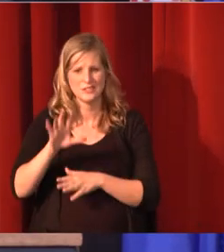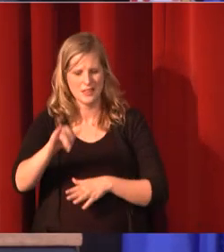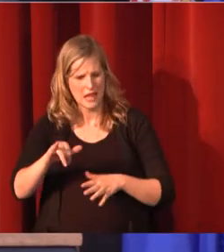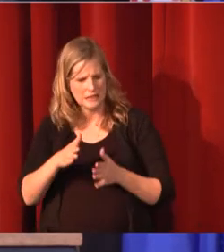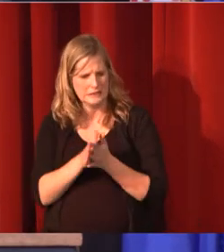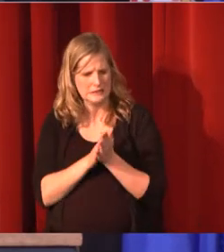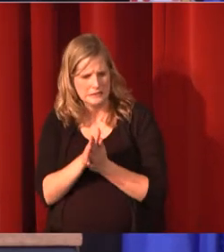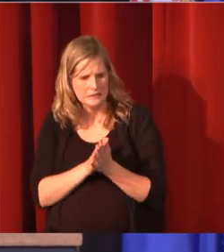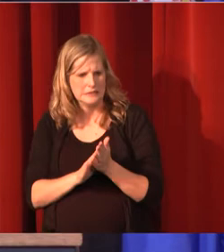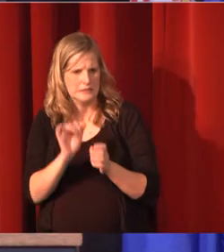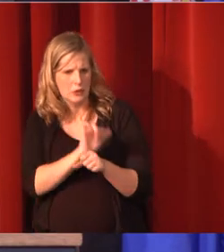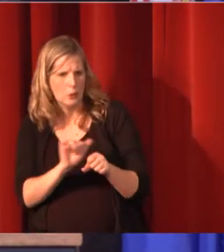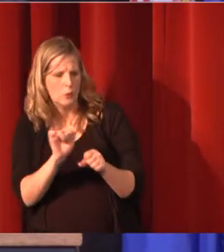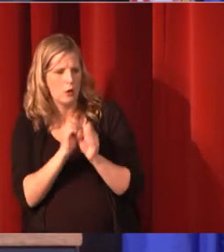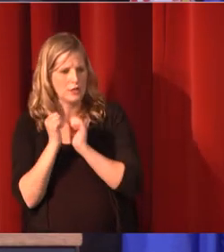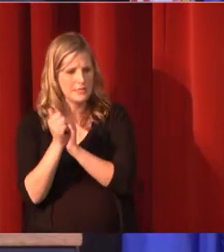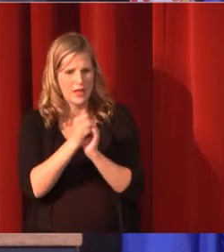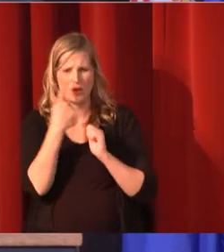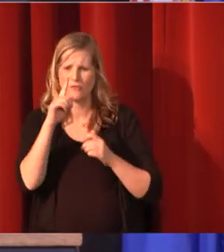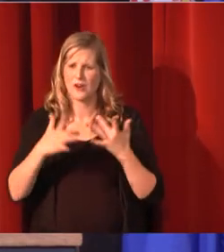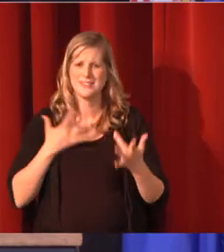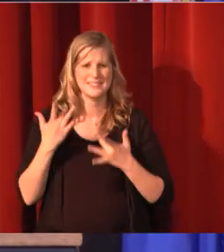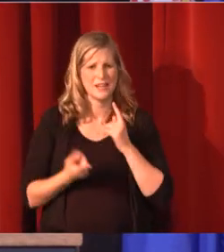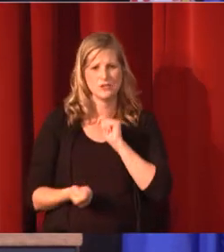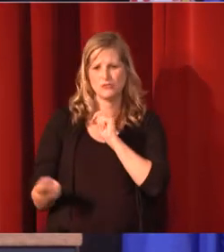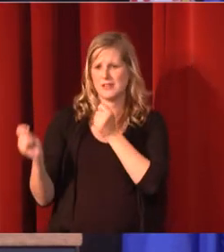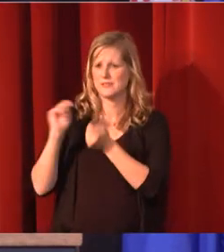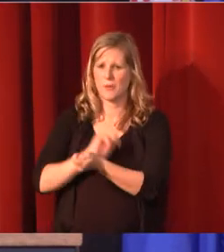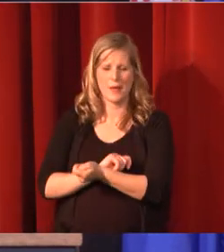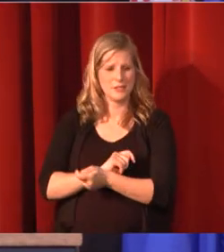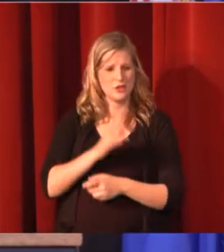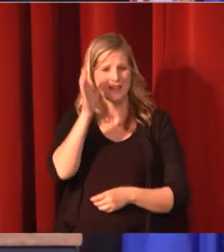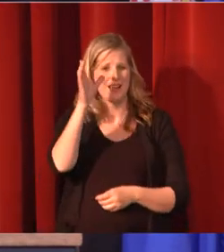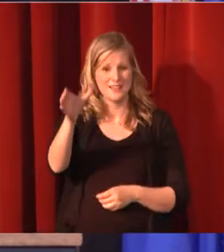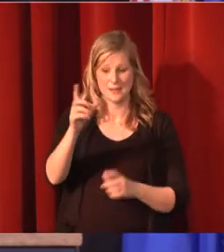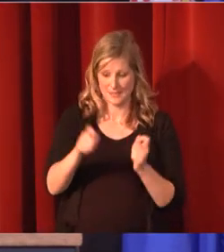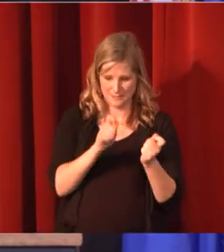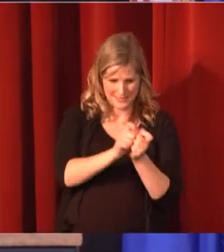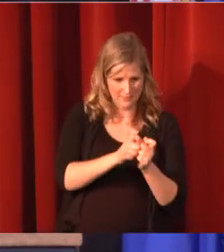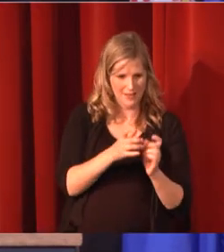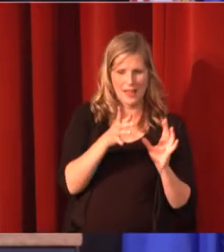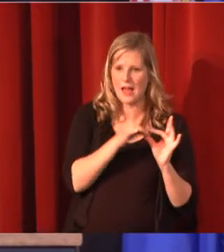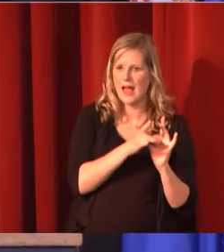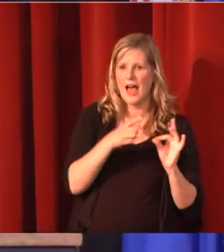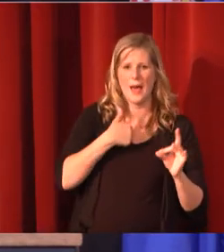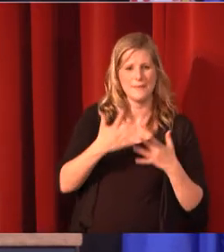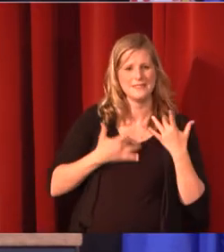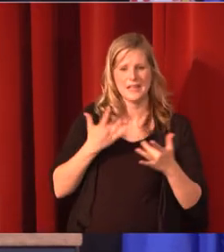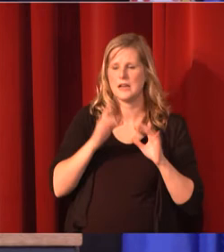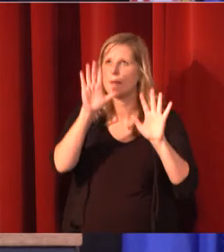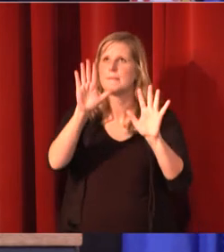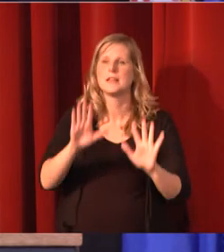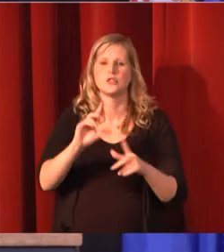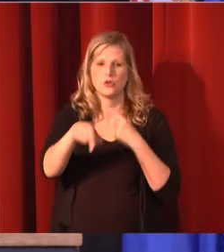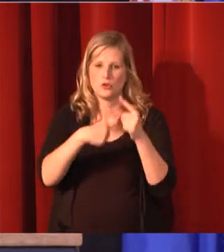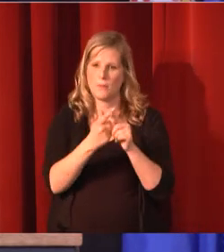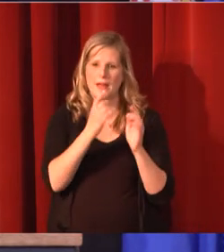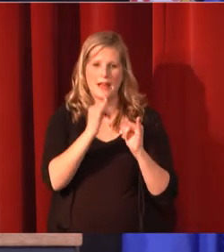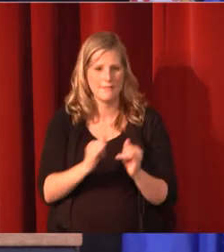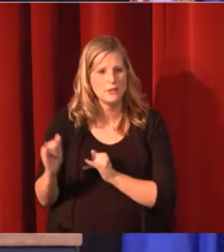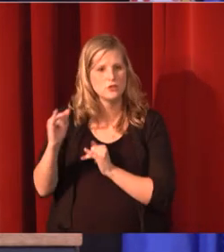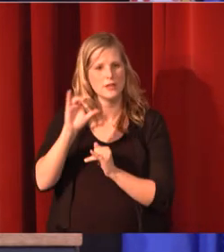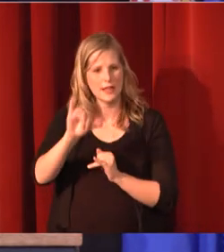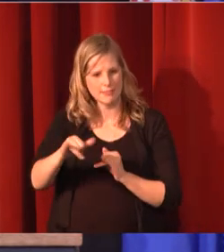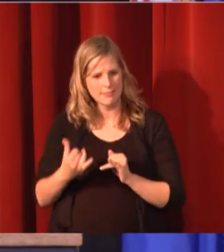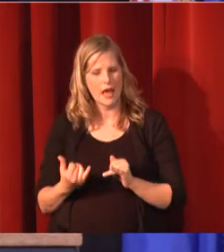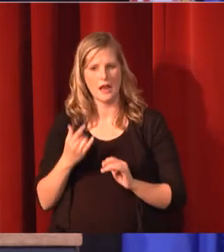to help with this exciting and transformational concept specifically I'm excited about the incredible group of individuals who have stepped